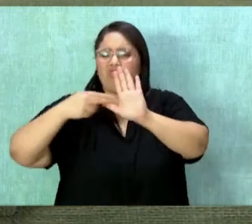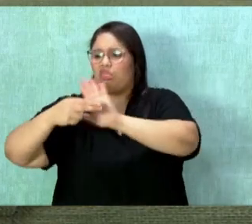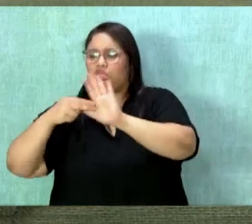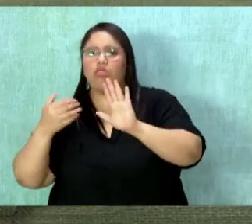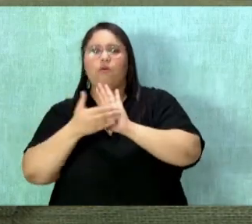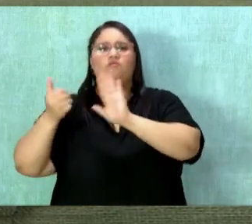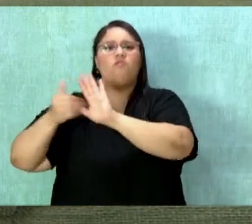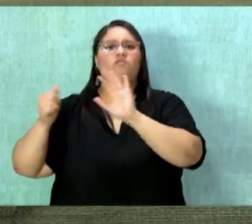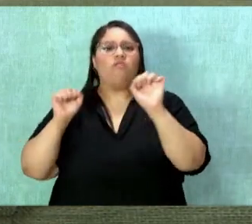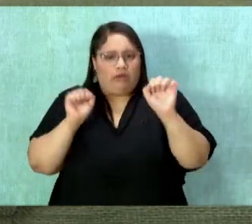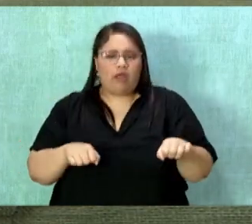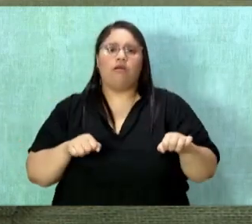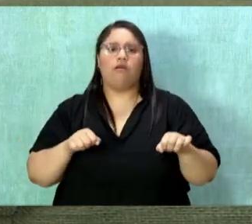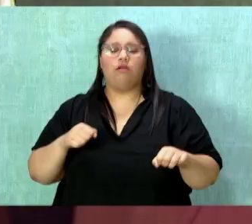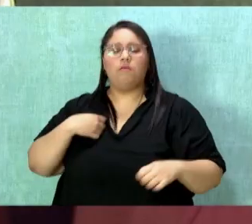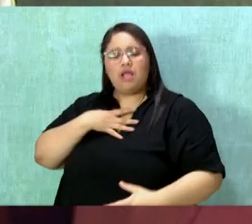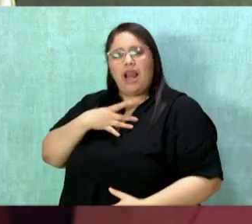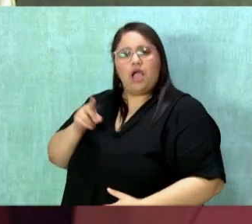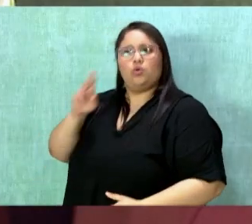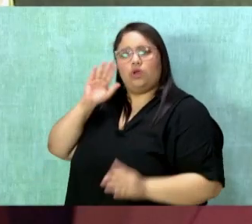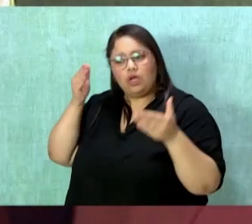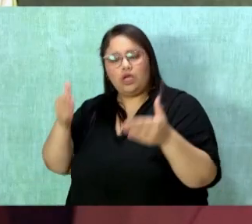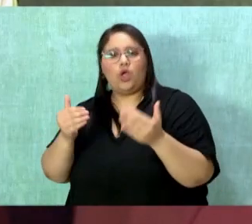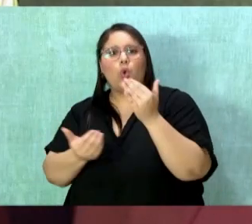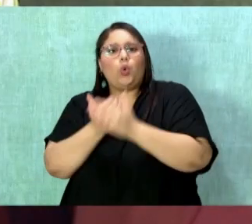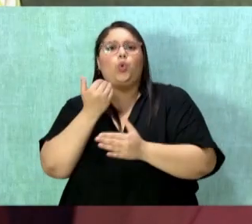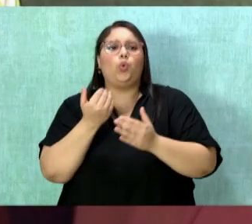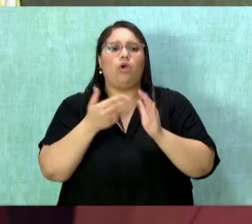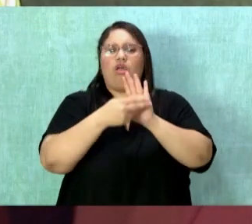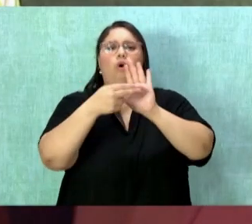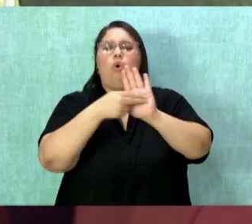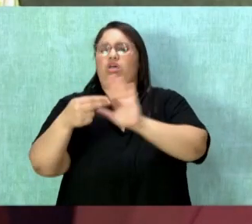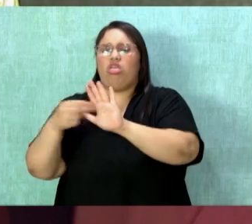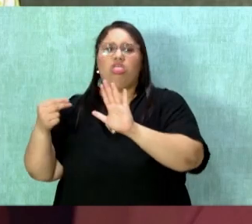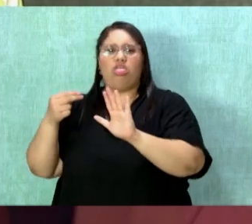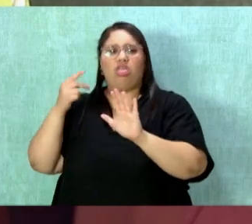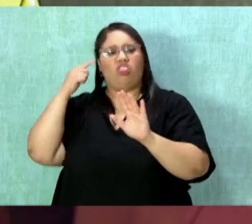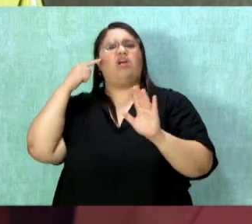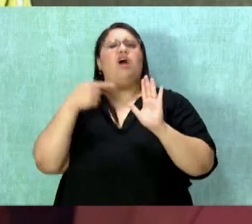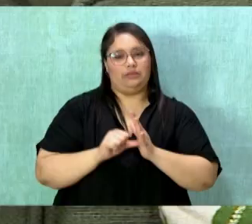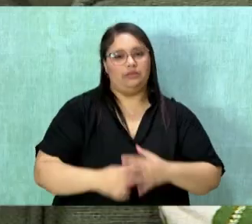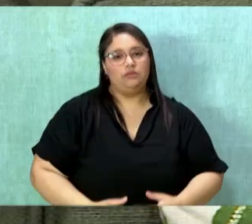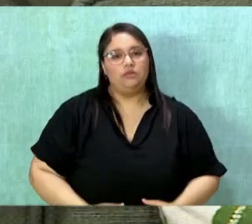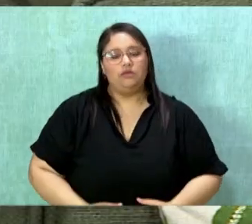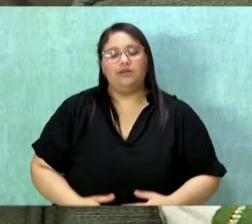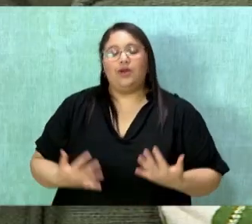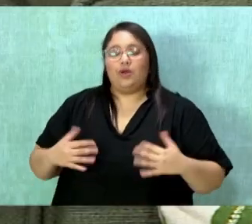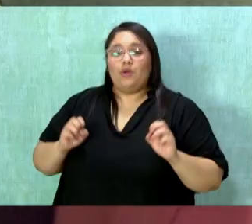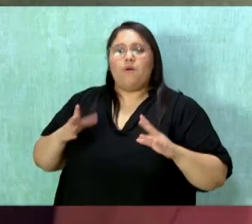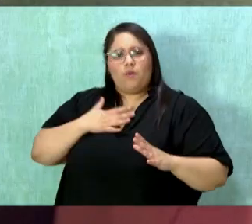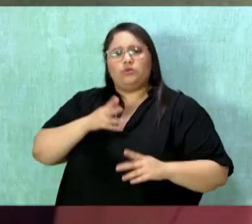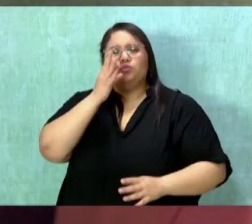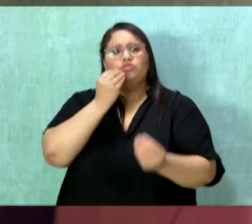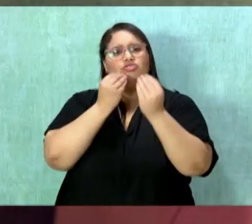deaf as well. Yes. I love that you say it's bringing attention to the nuances that I guess so many people take for granted. I'd love you to teach